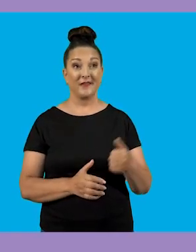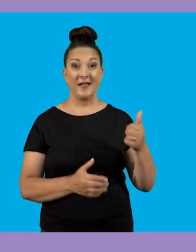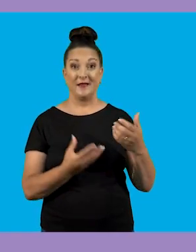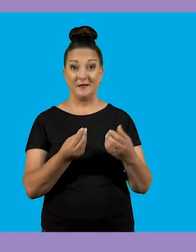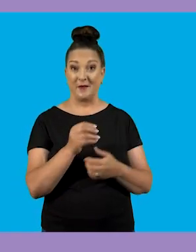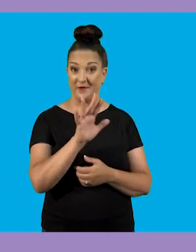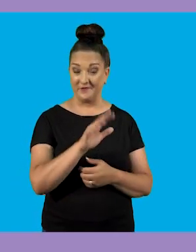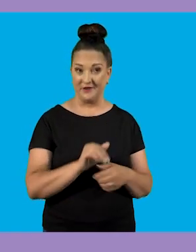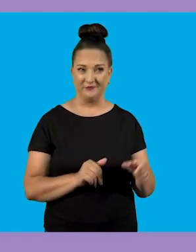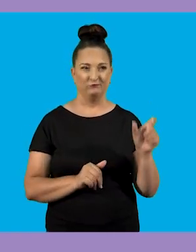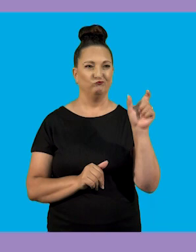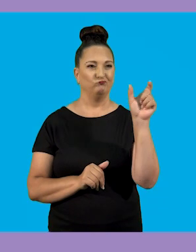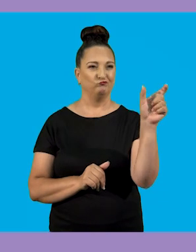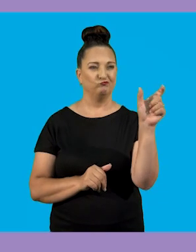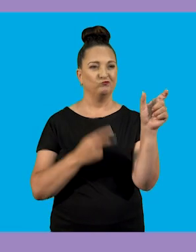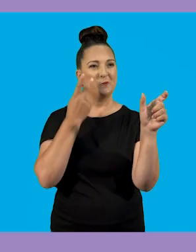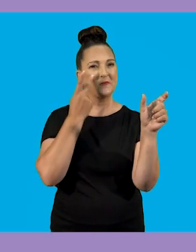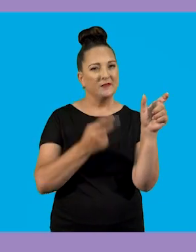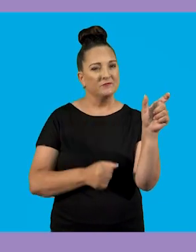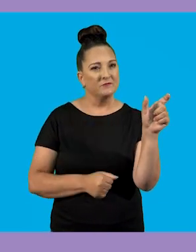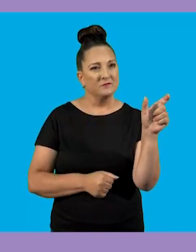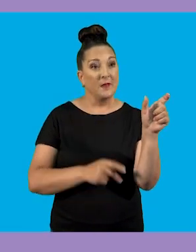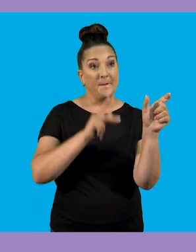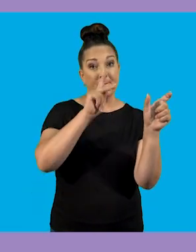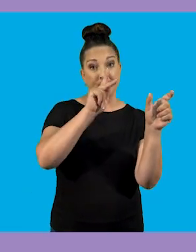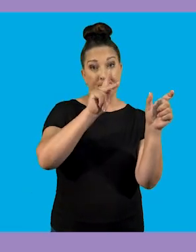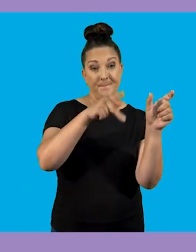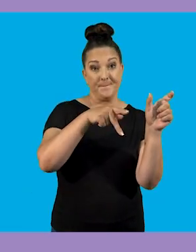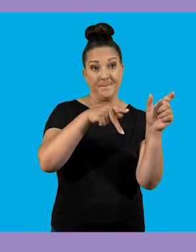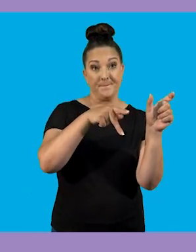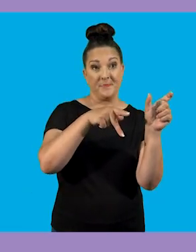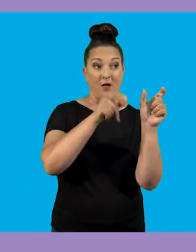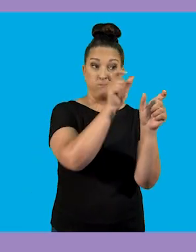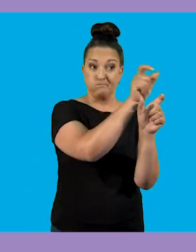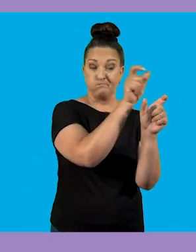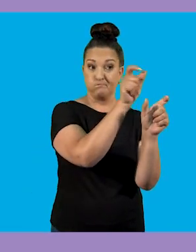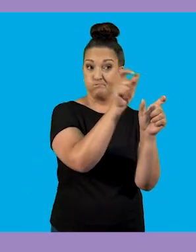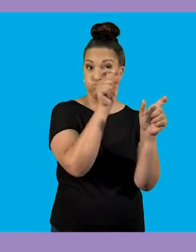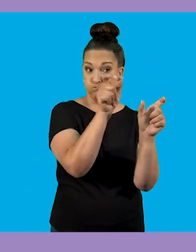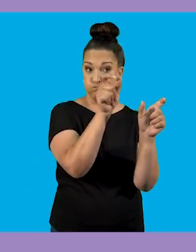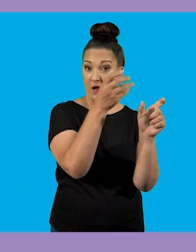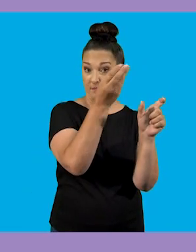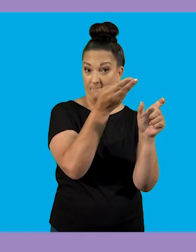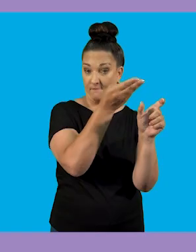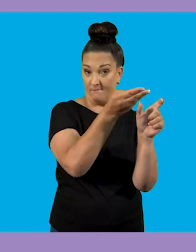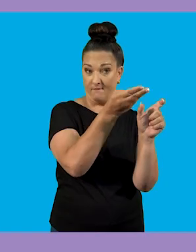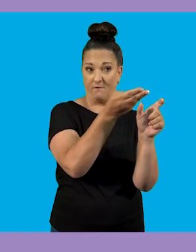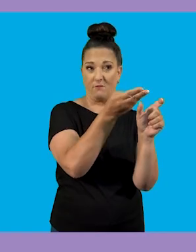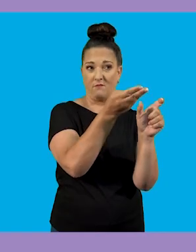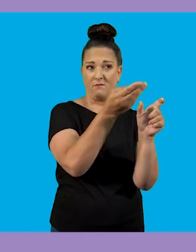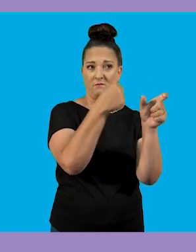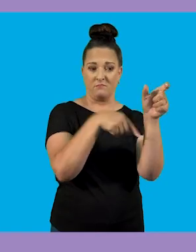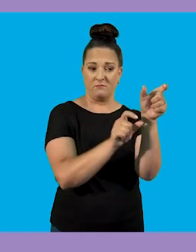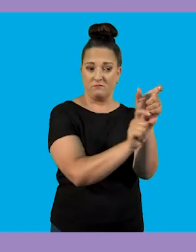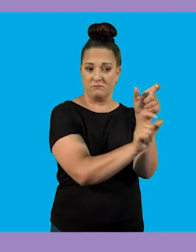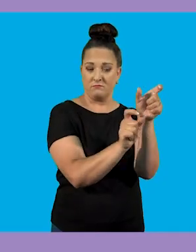Let's look at number 5. So there with number 5, we have a trinomial, a quadratic trinomial at the top. We